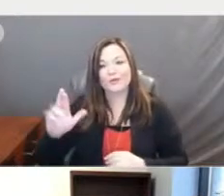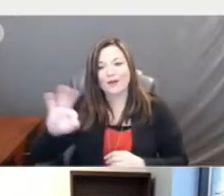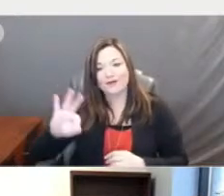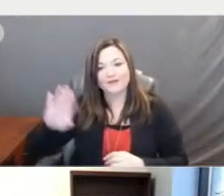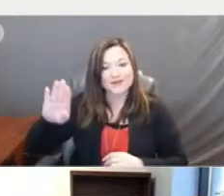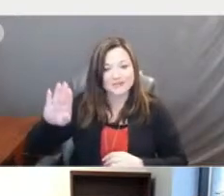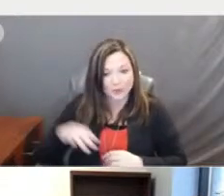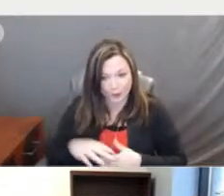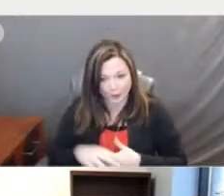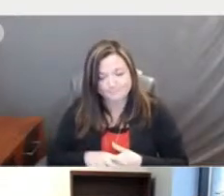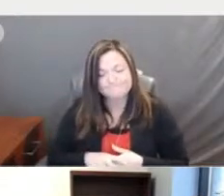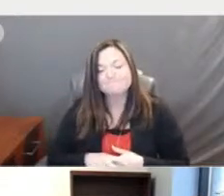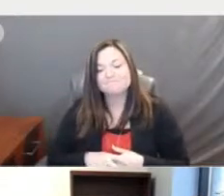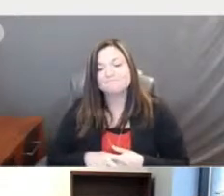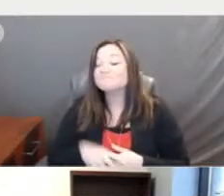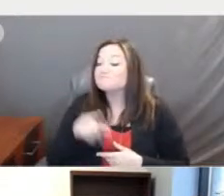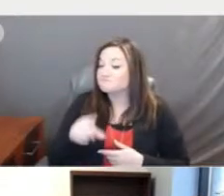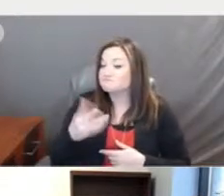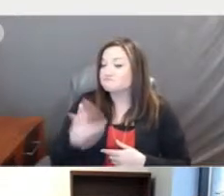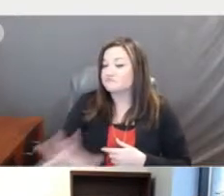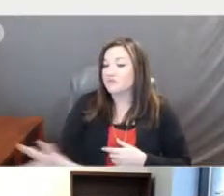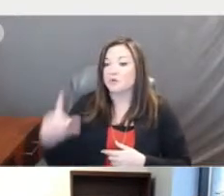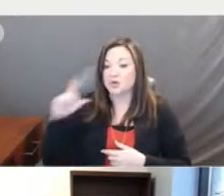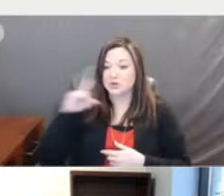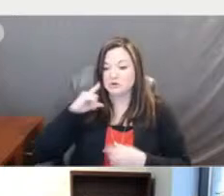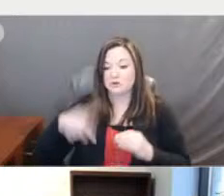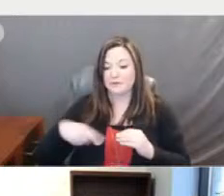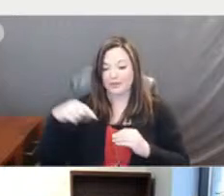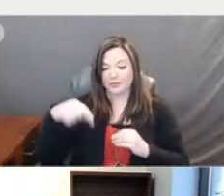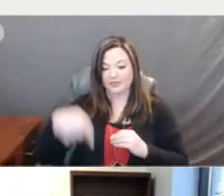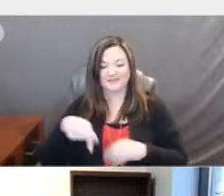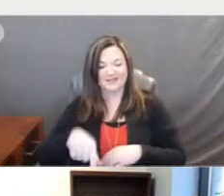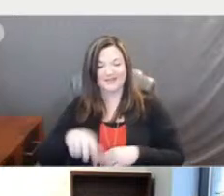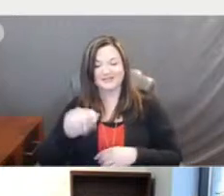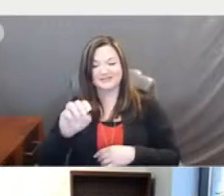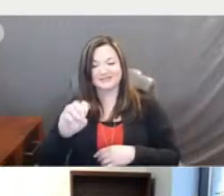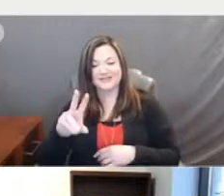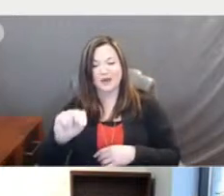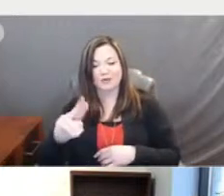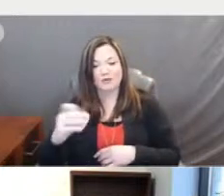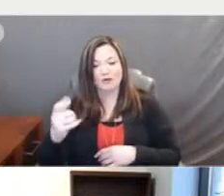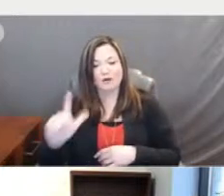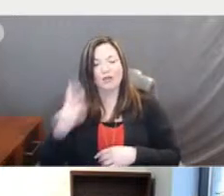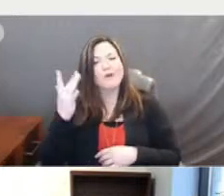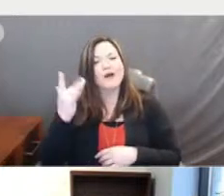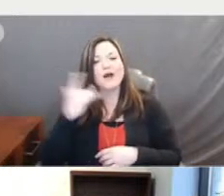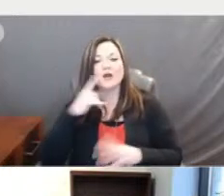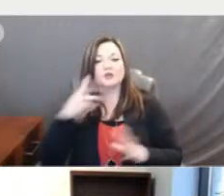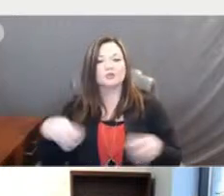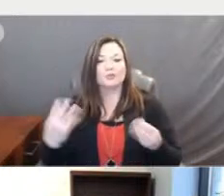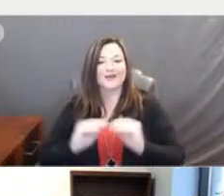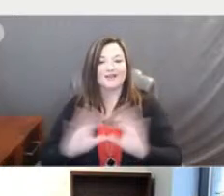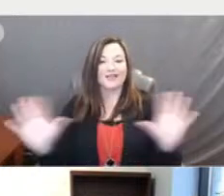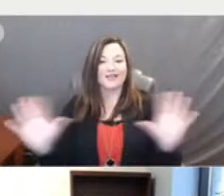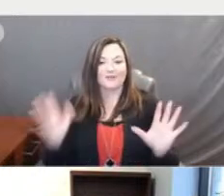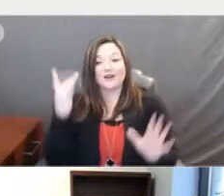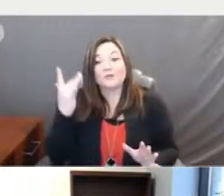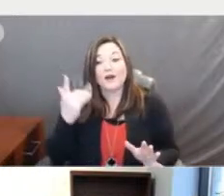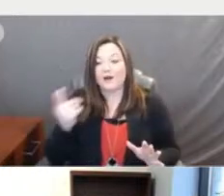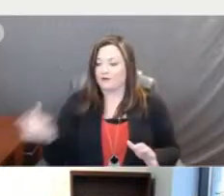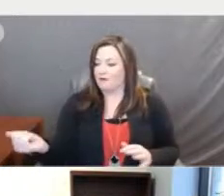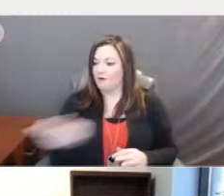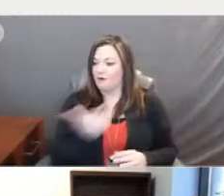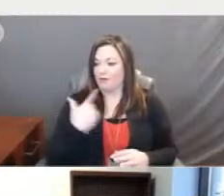page. As you've already heard, this town hall is to provide some clarity so that we can all start to work together